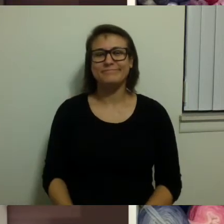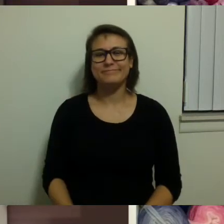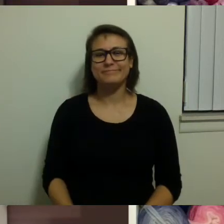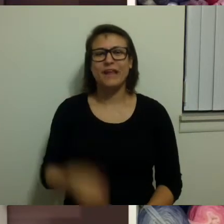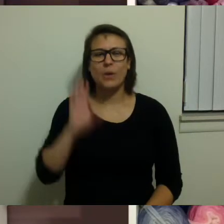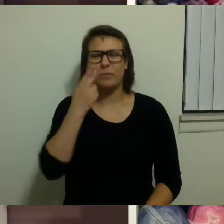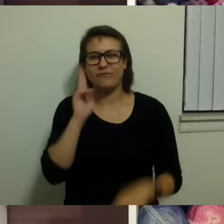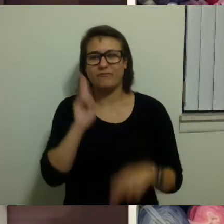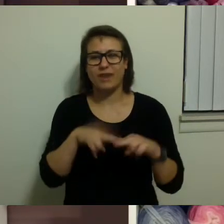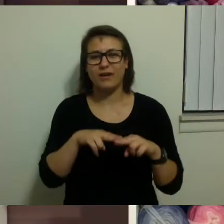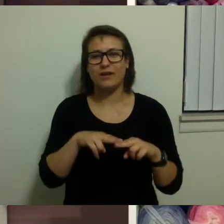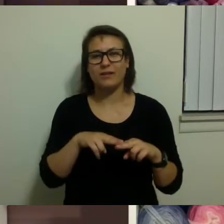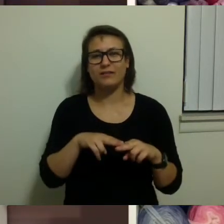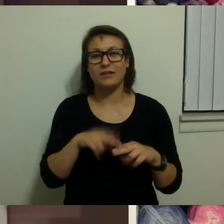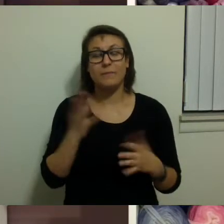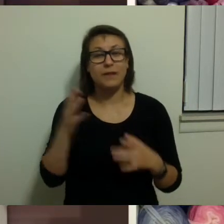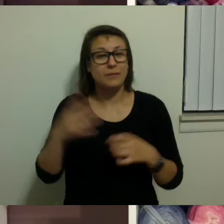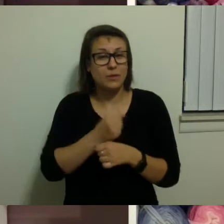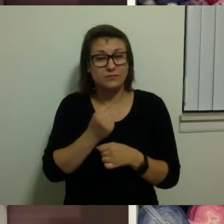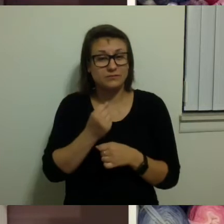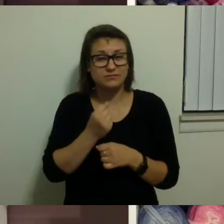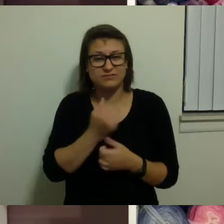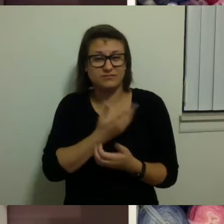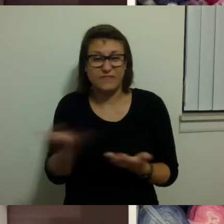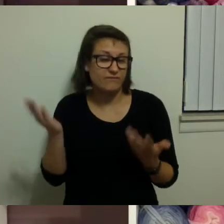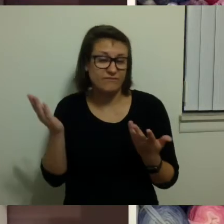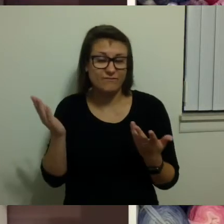It'll be fun, and you might win stuff.